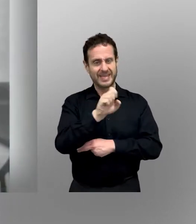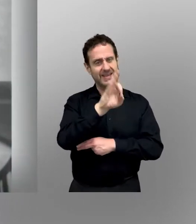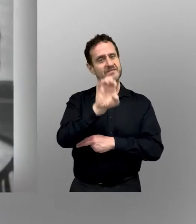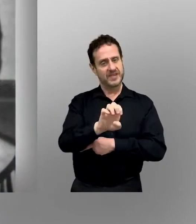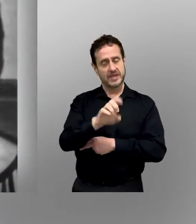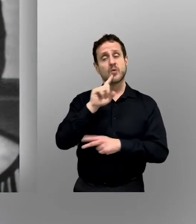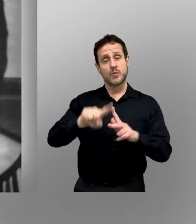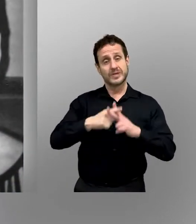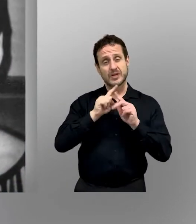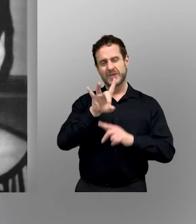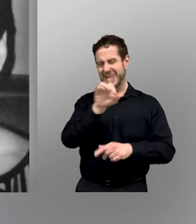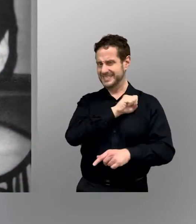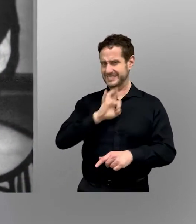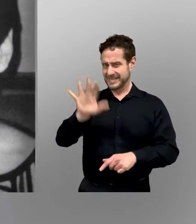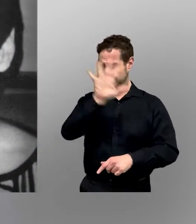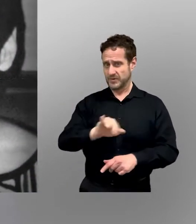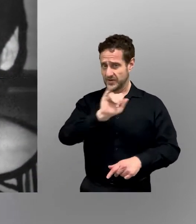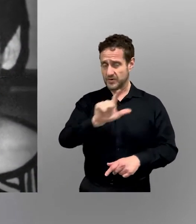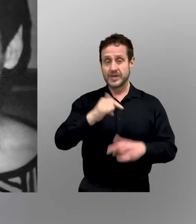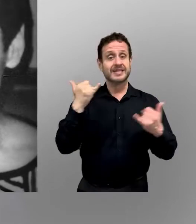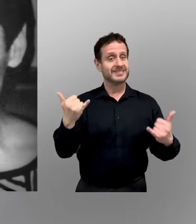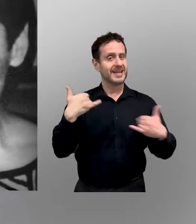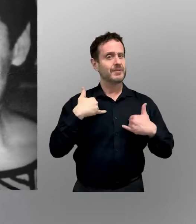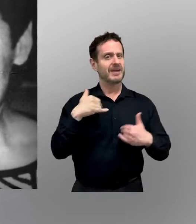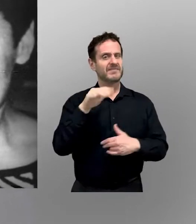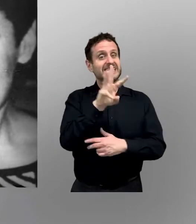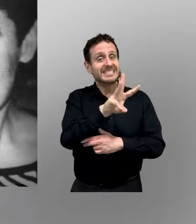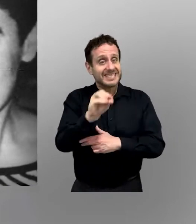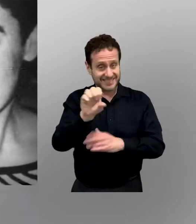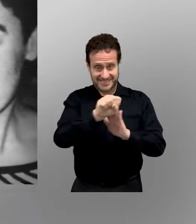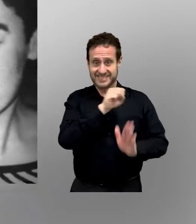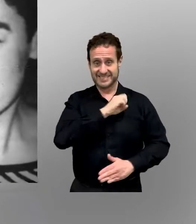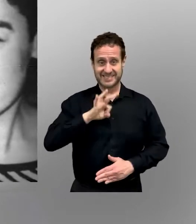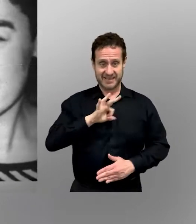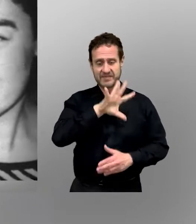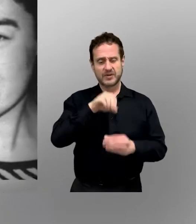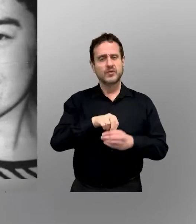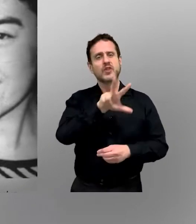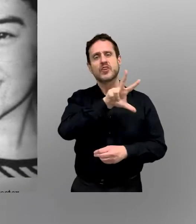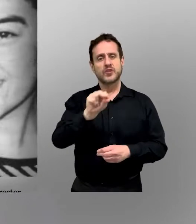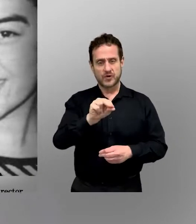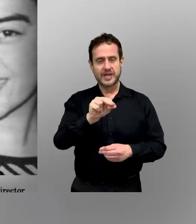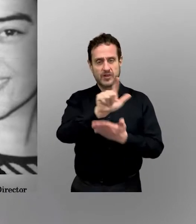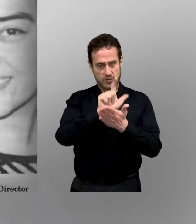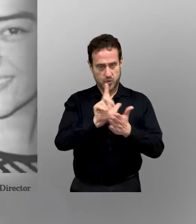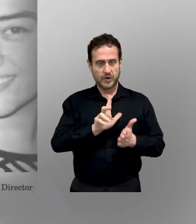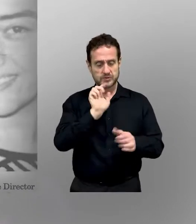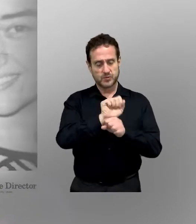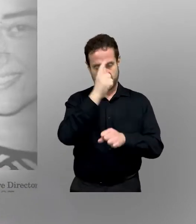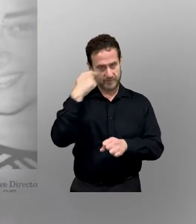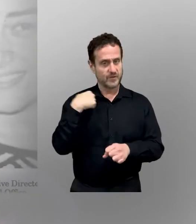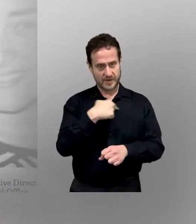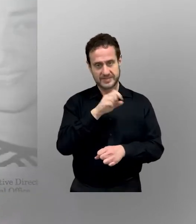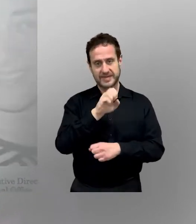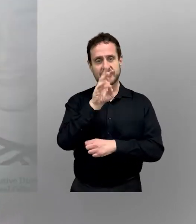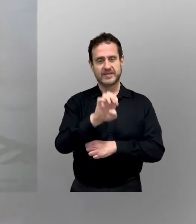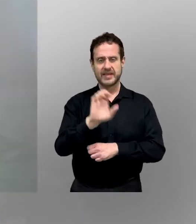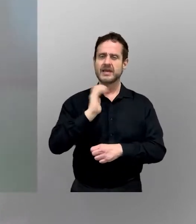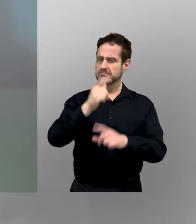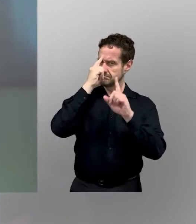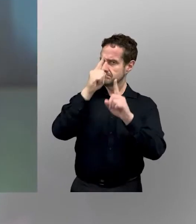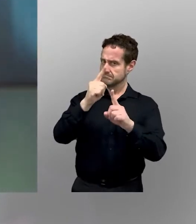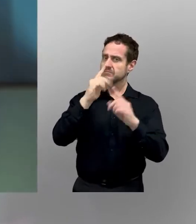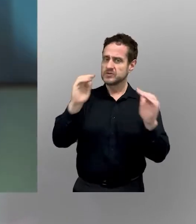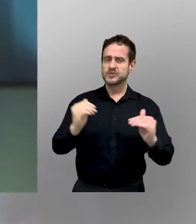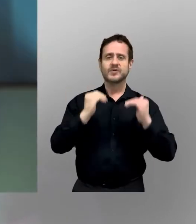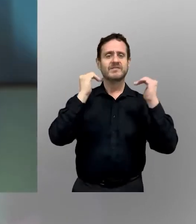staff statewide. Today, we have 60 staff, including 30 in-house attorneys. Our mission